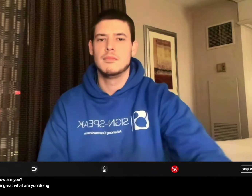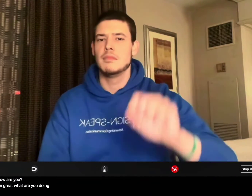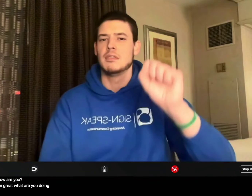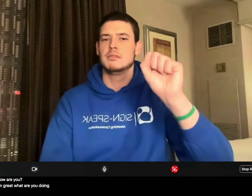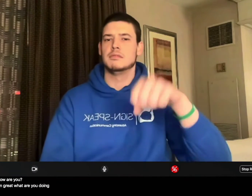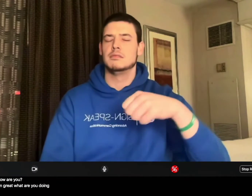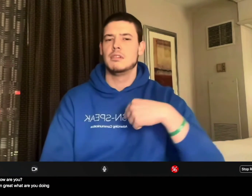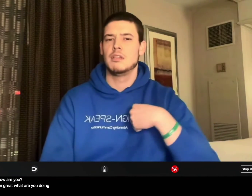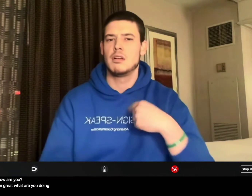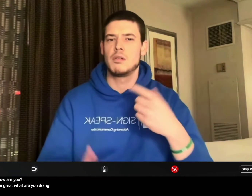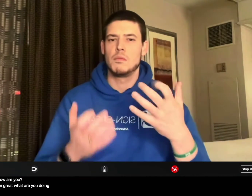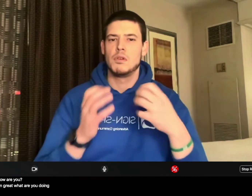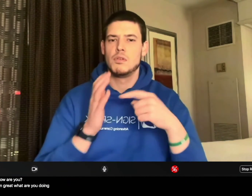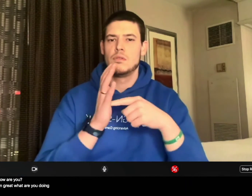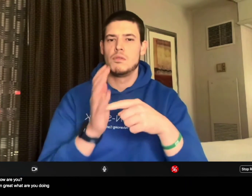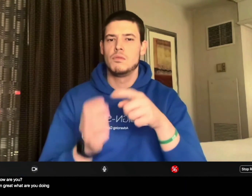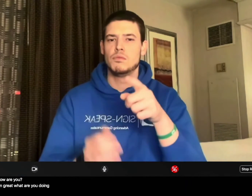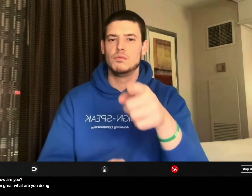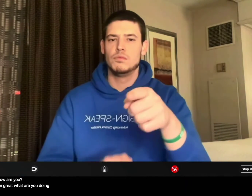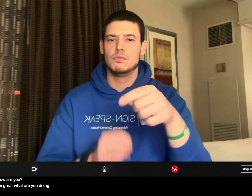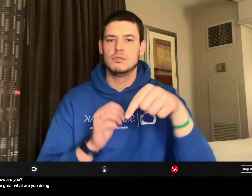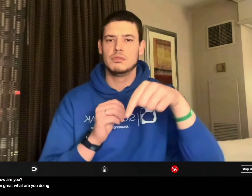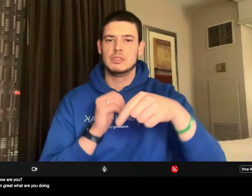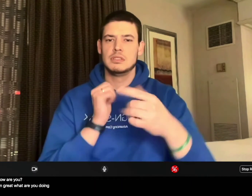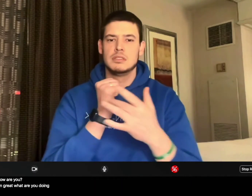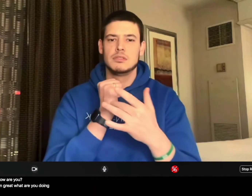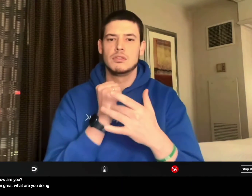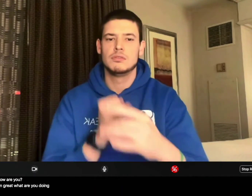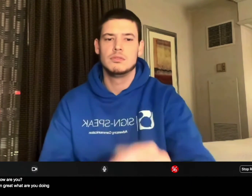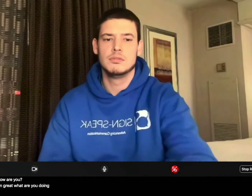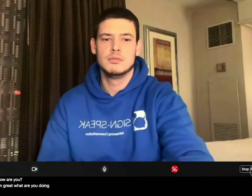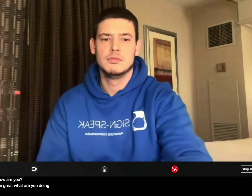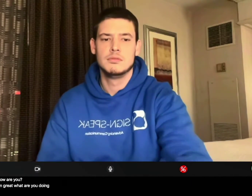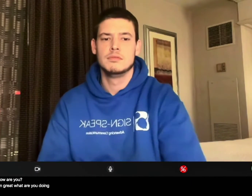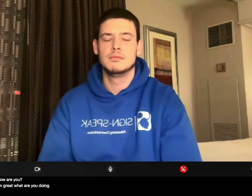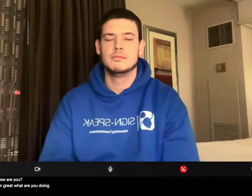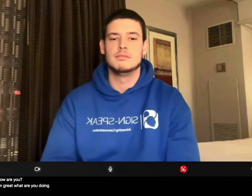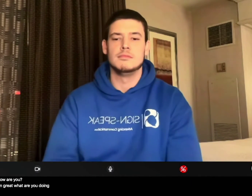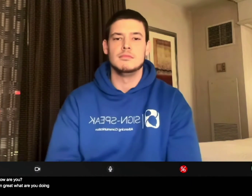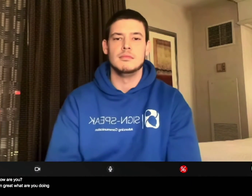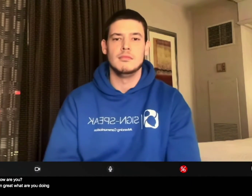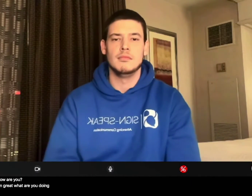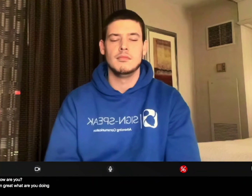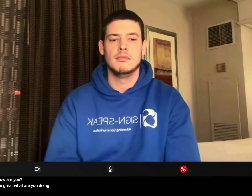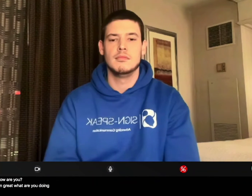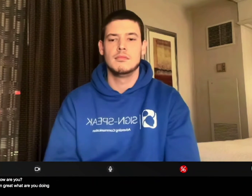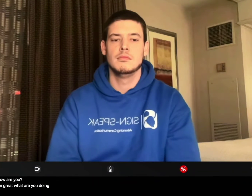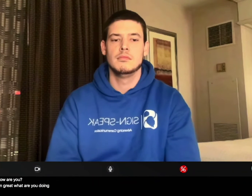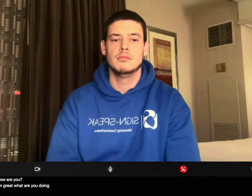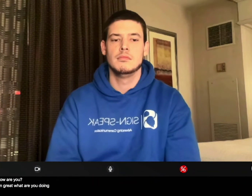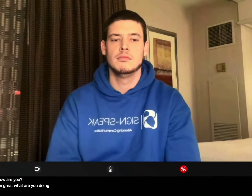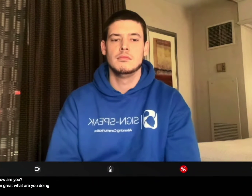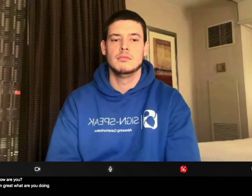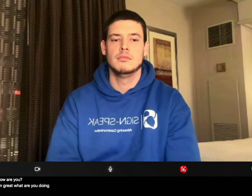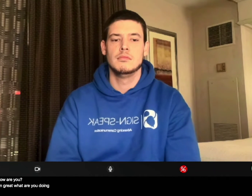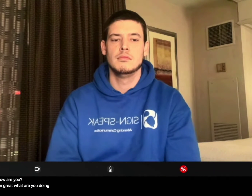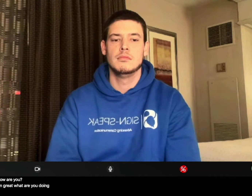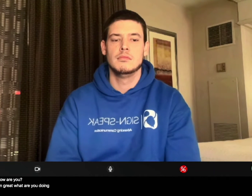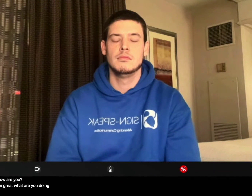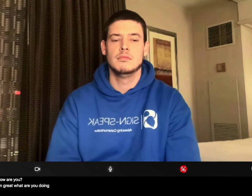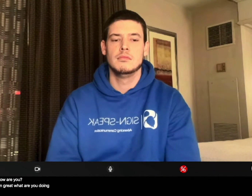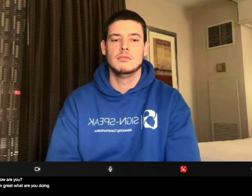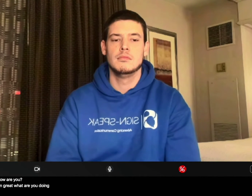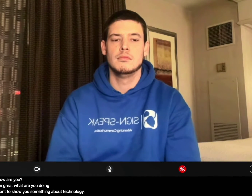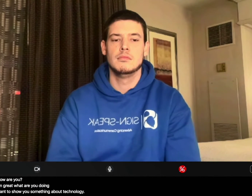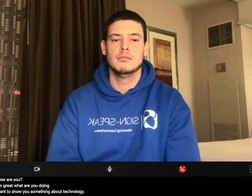on and on. Now, you may be wondering why we present the text, and also the sign language. The reason for that is because everyone's accessibility